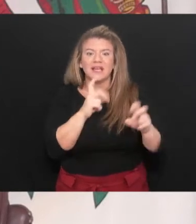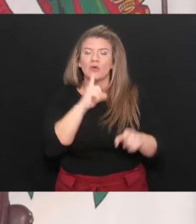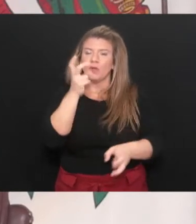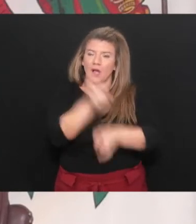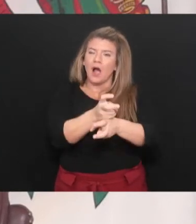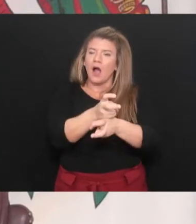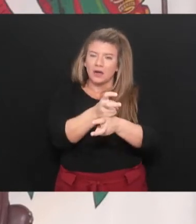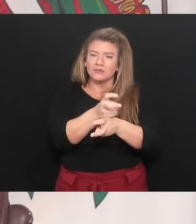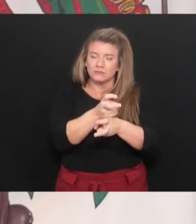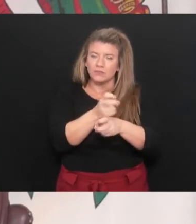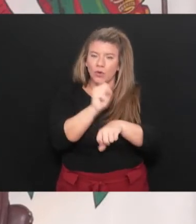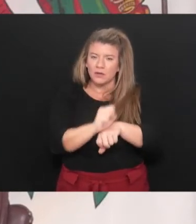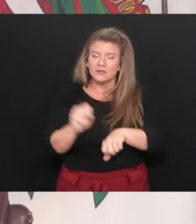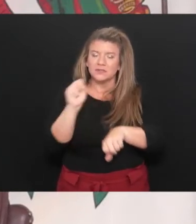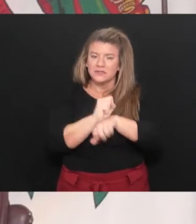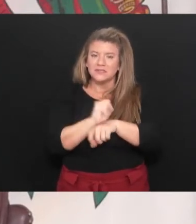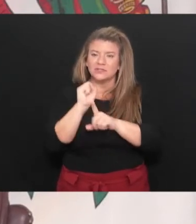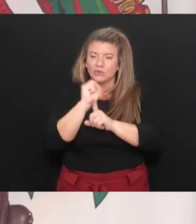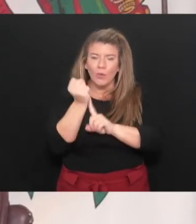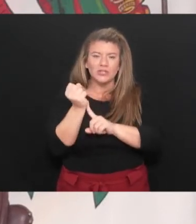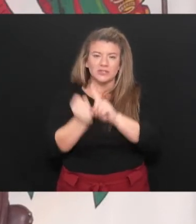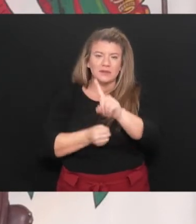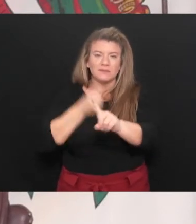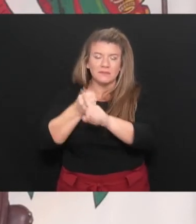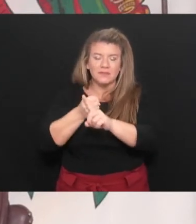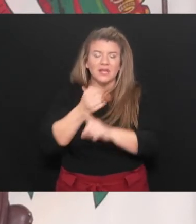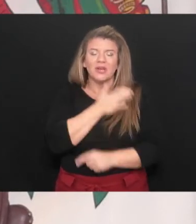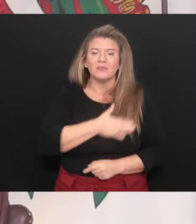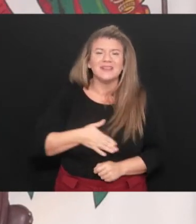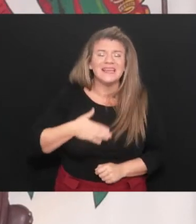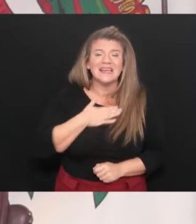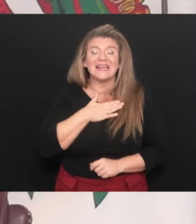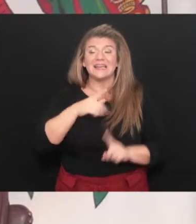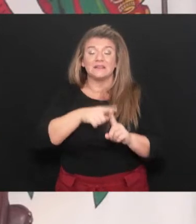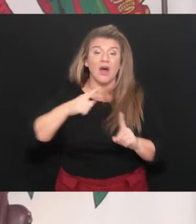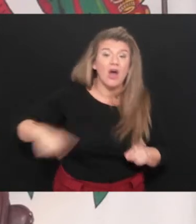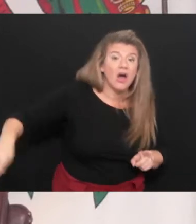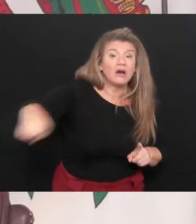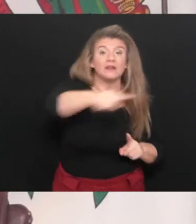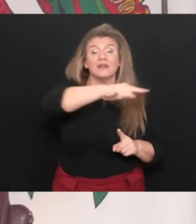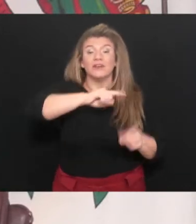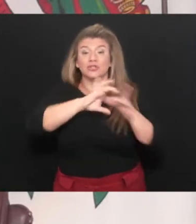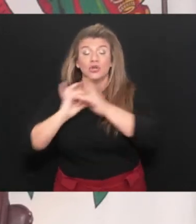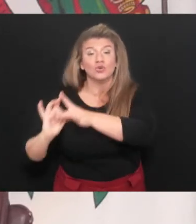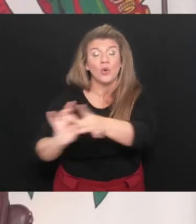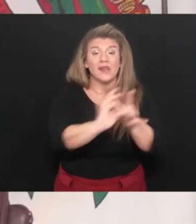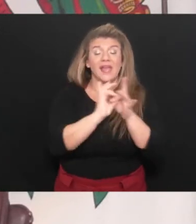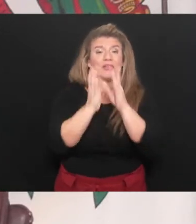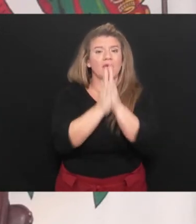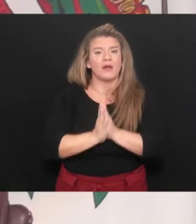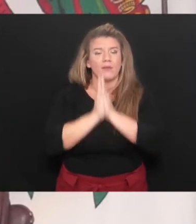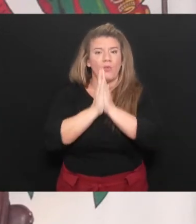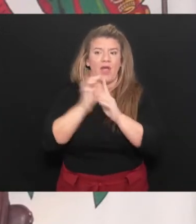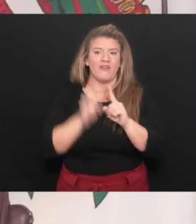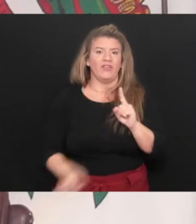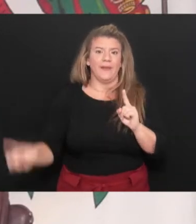shape. Please, all of us, join together in prayer for them in